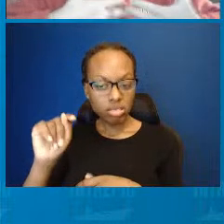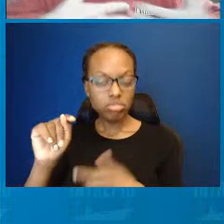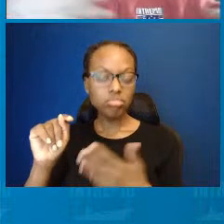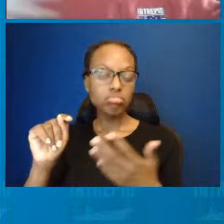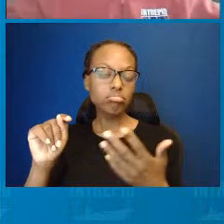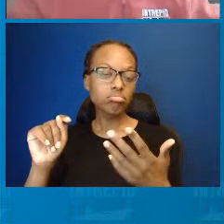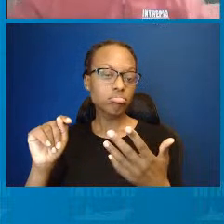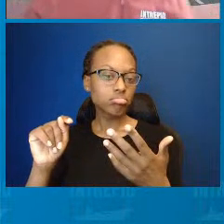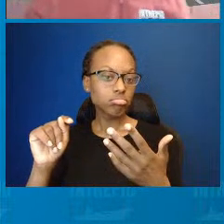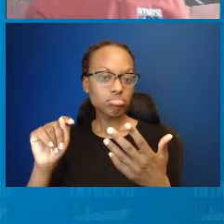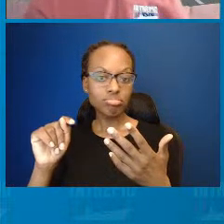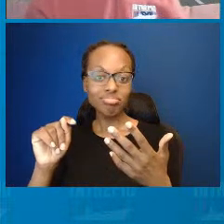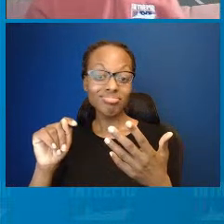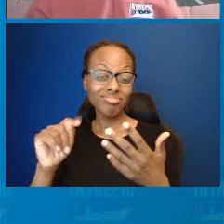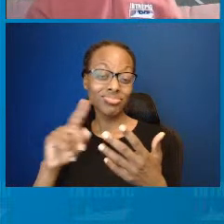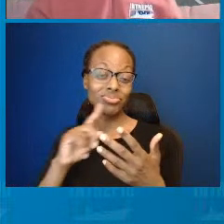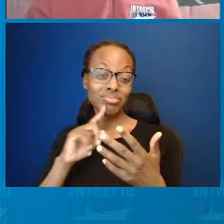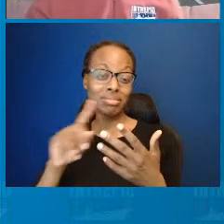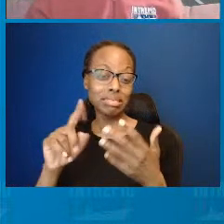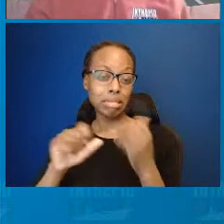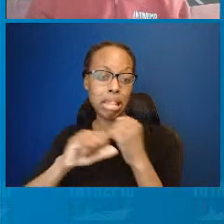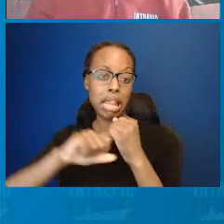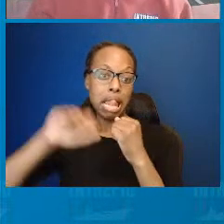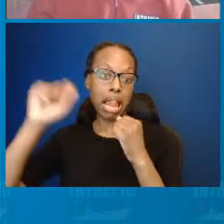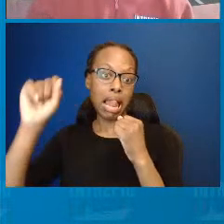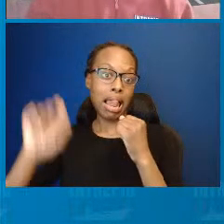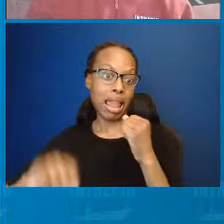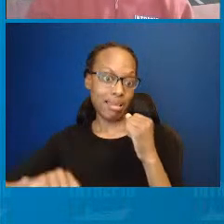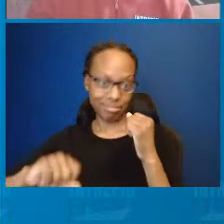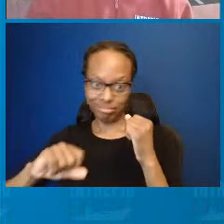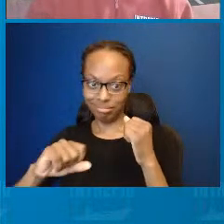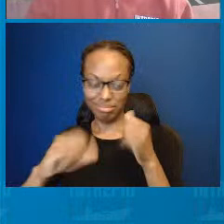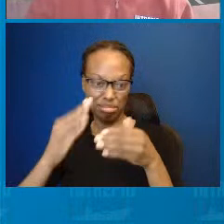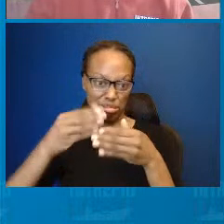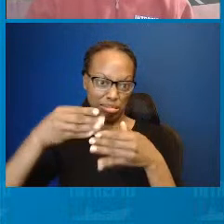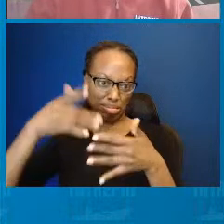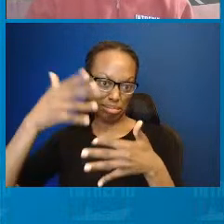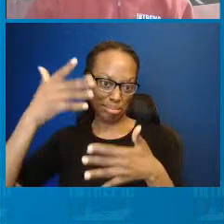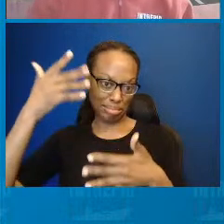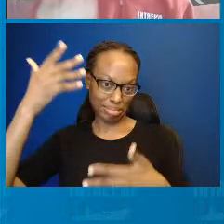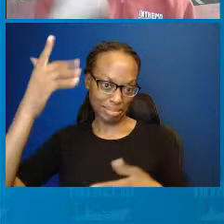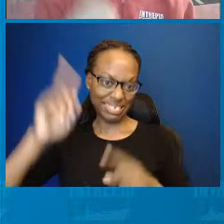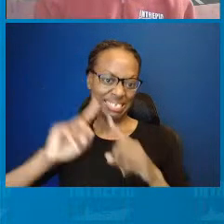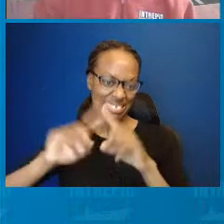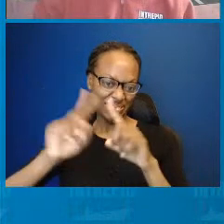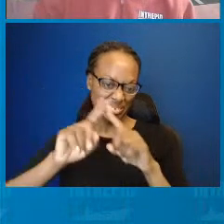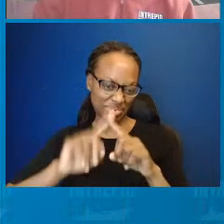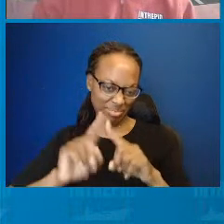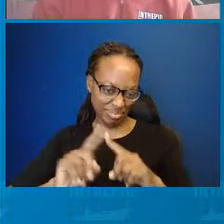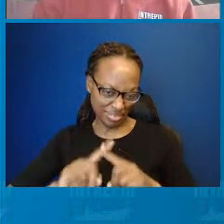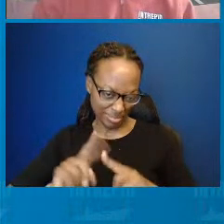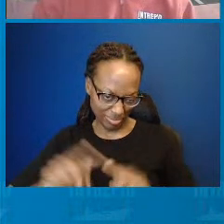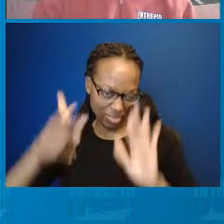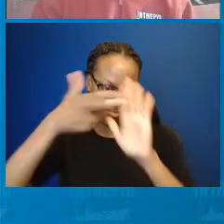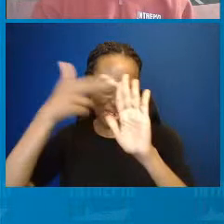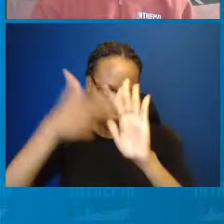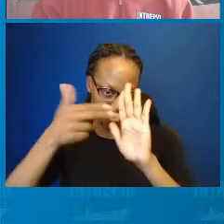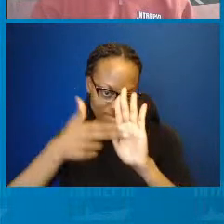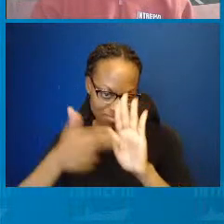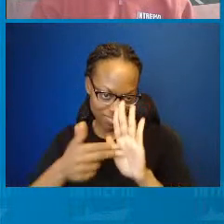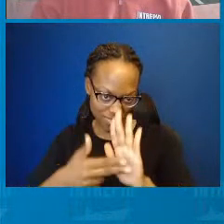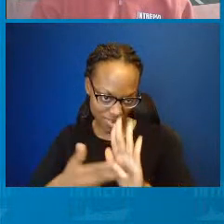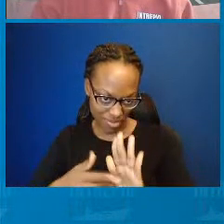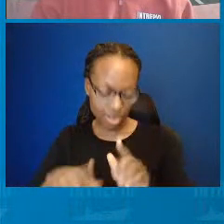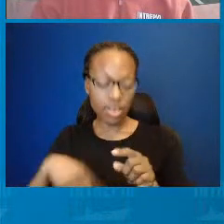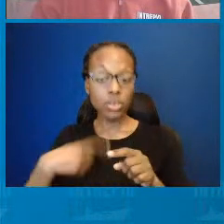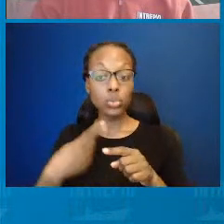We can have a long conversation about that. Just many different ranks, all the way down to enlisted, which